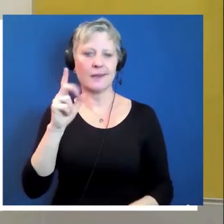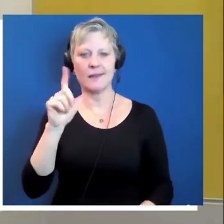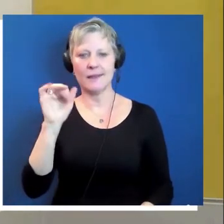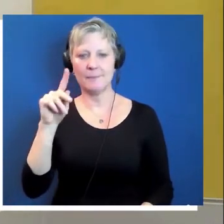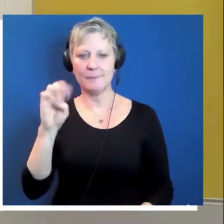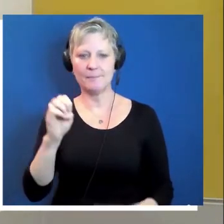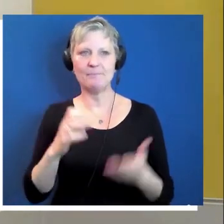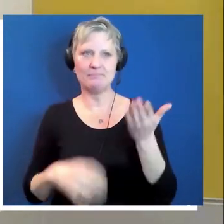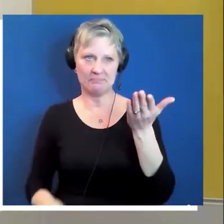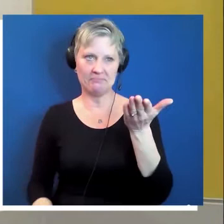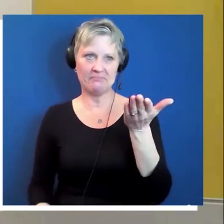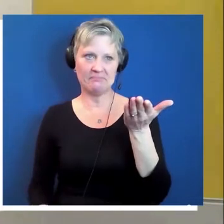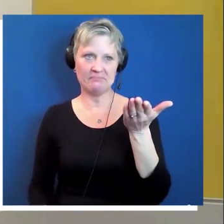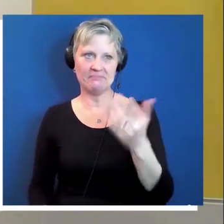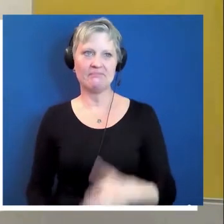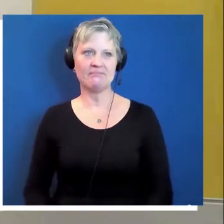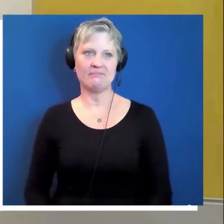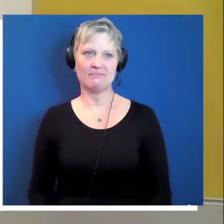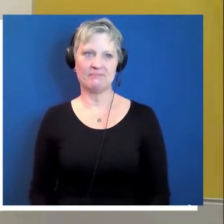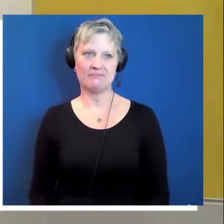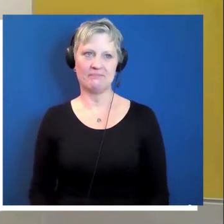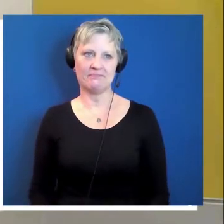Another one.